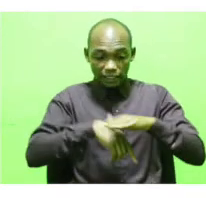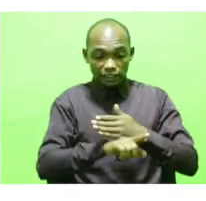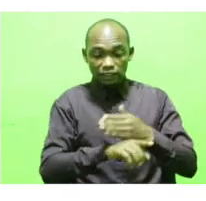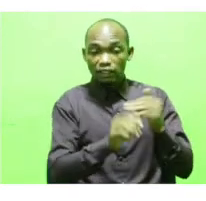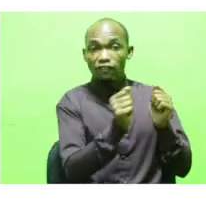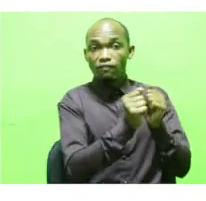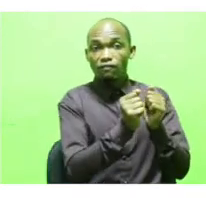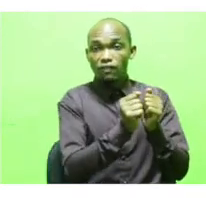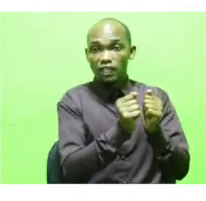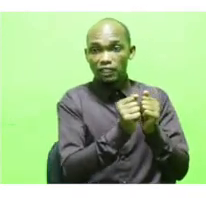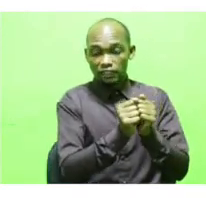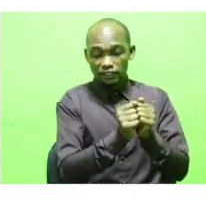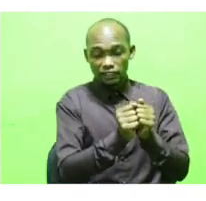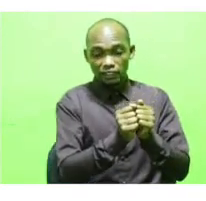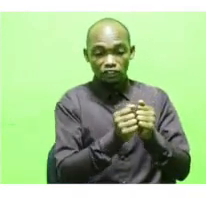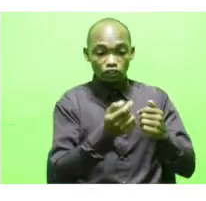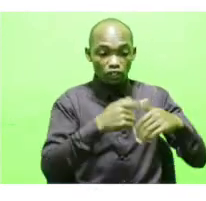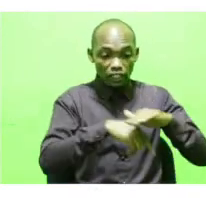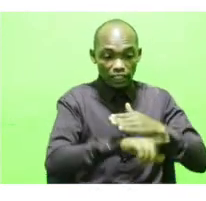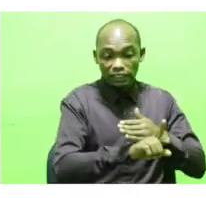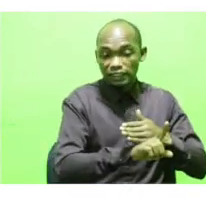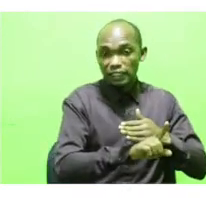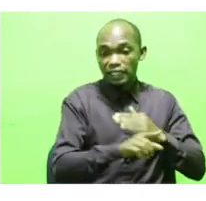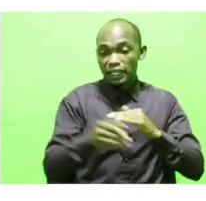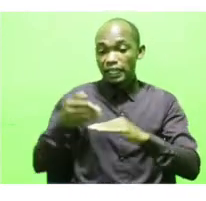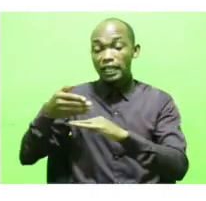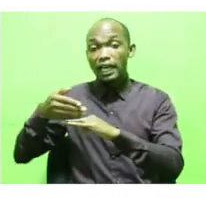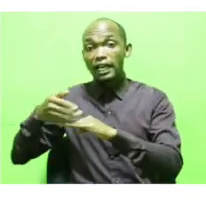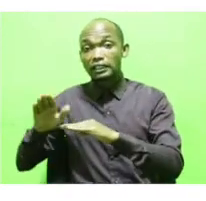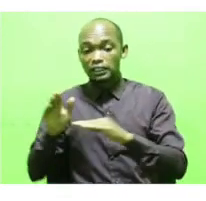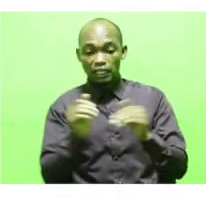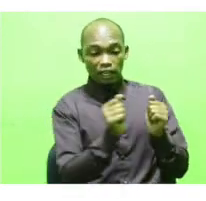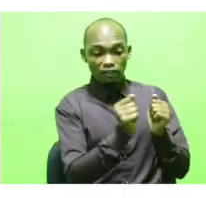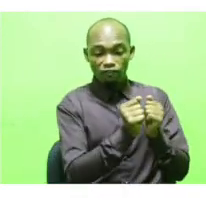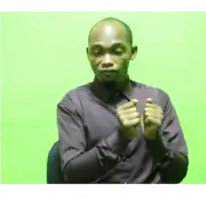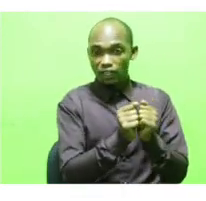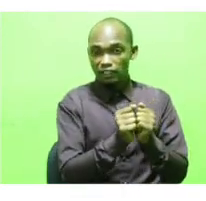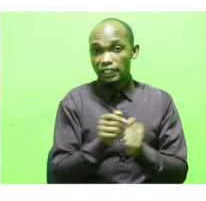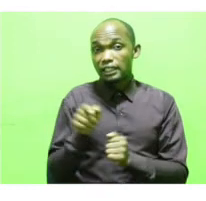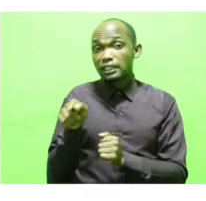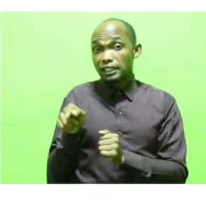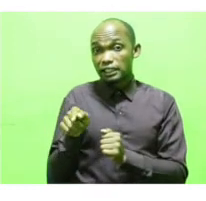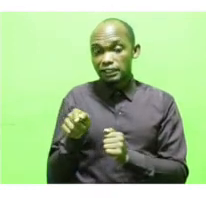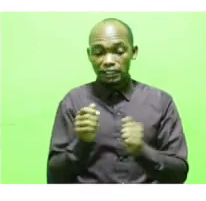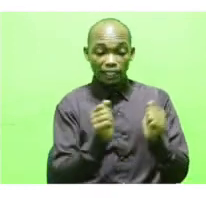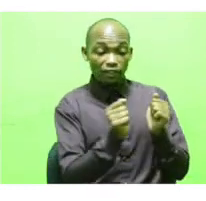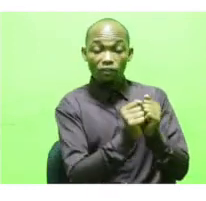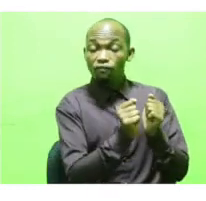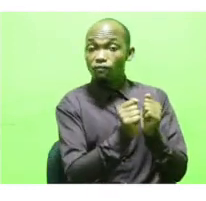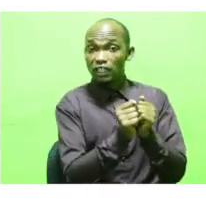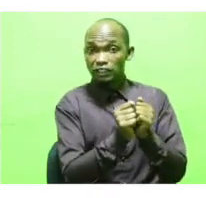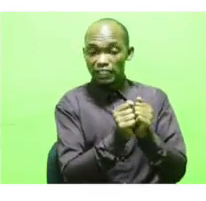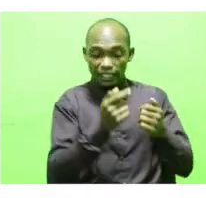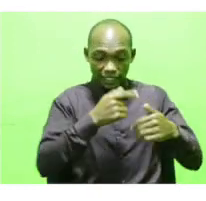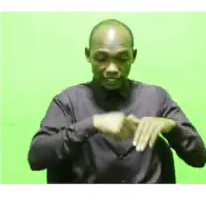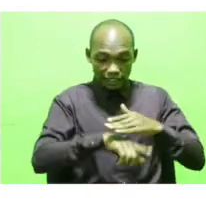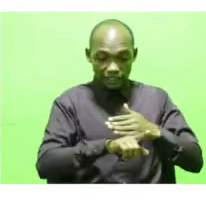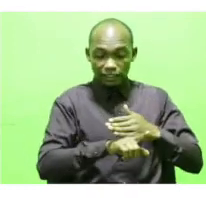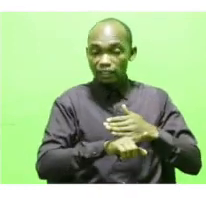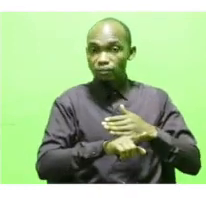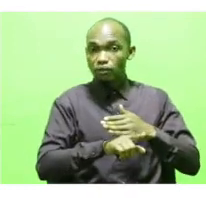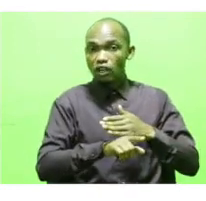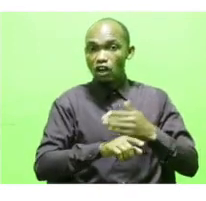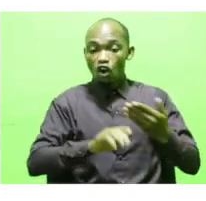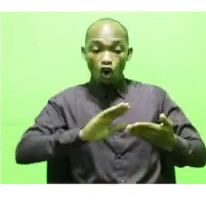are internal factors and there are external factors. Internal factors are factors which occur within the